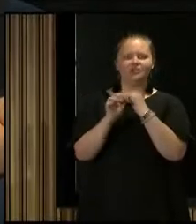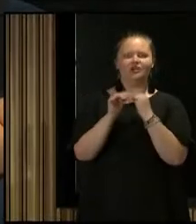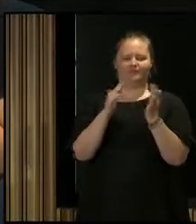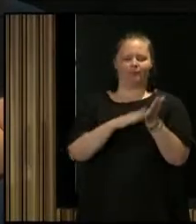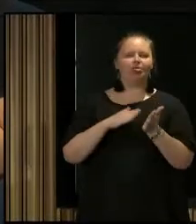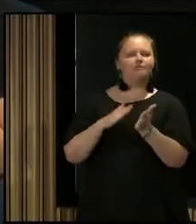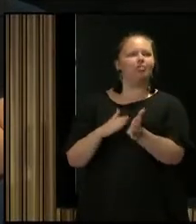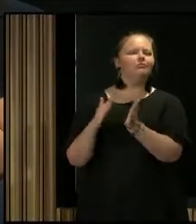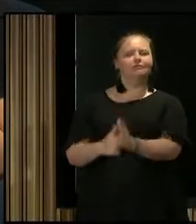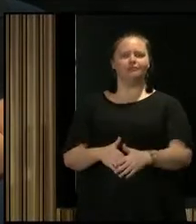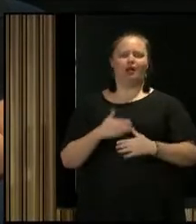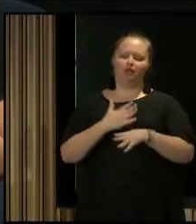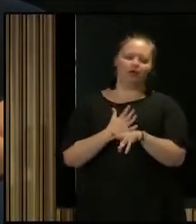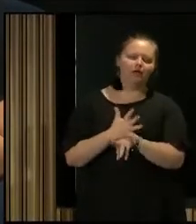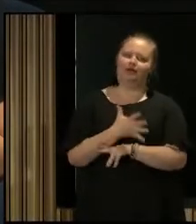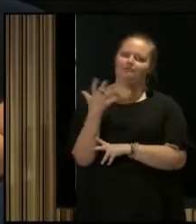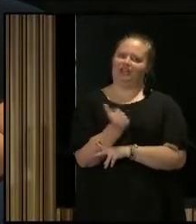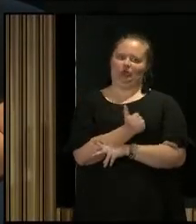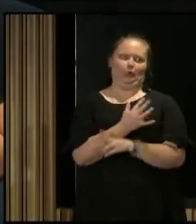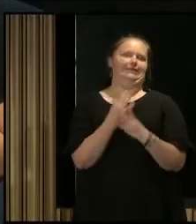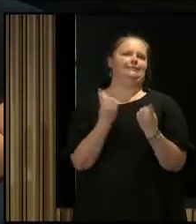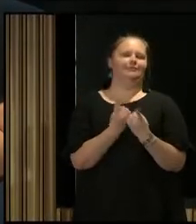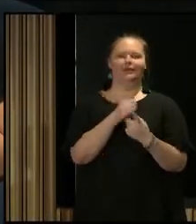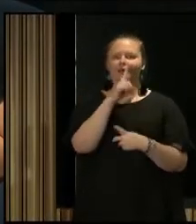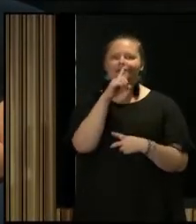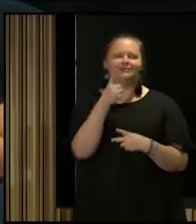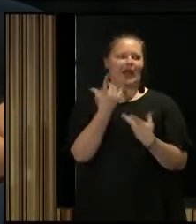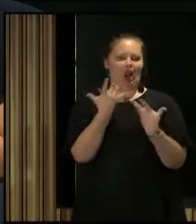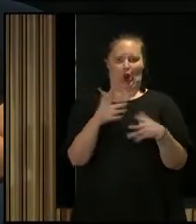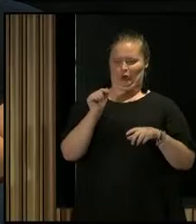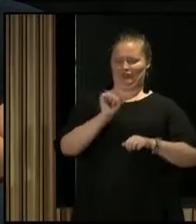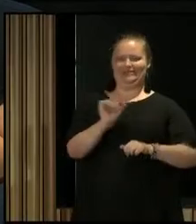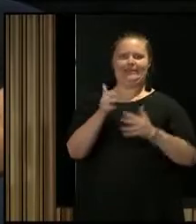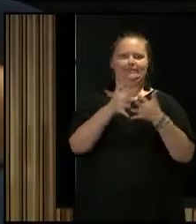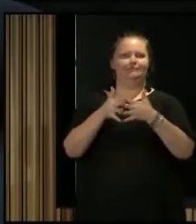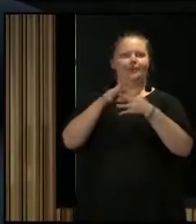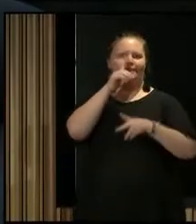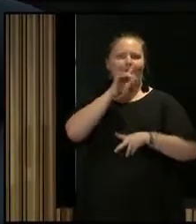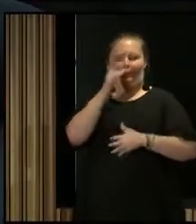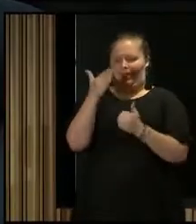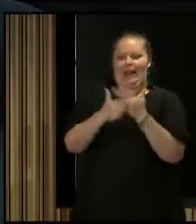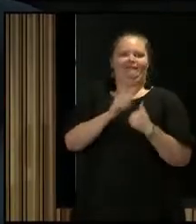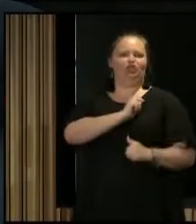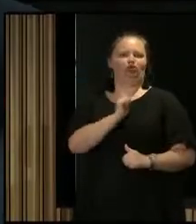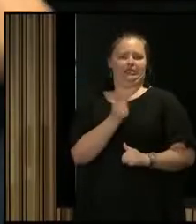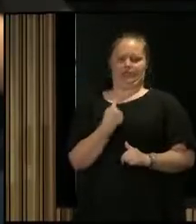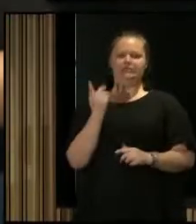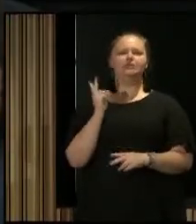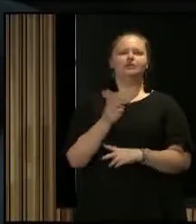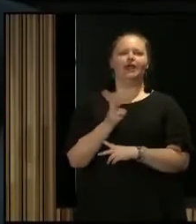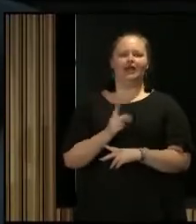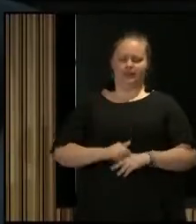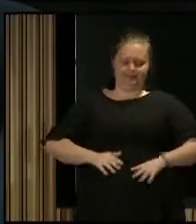months, doing so much work. And I was like, we have to do something. We cannot lose these American people that will probably never trust us again. So I